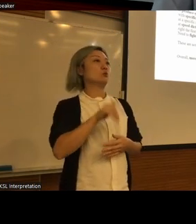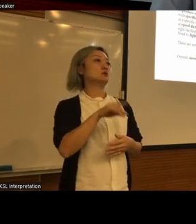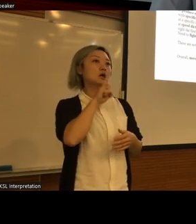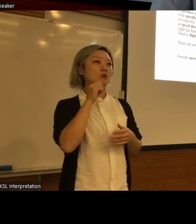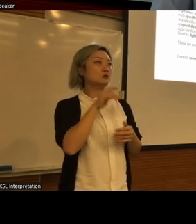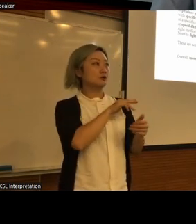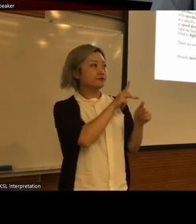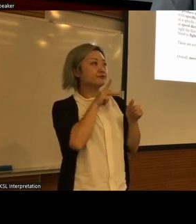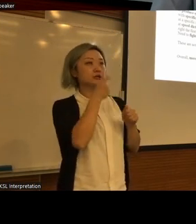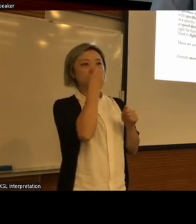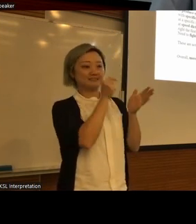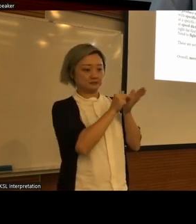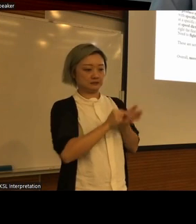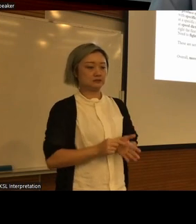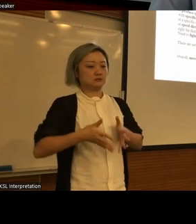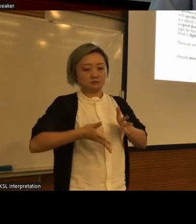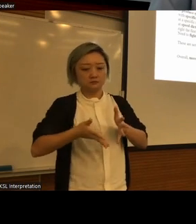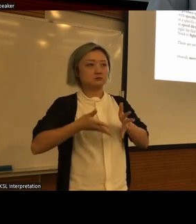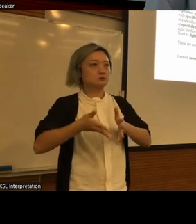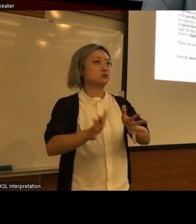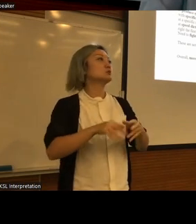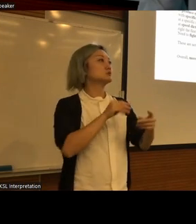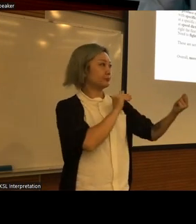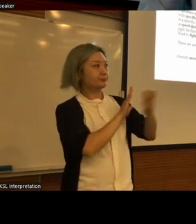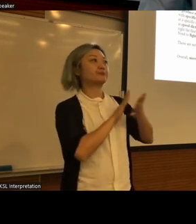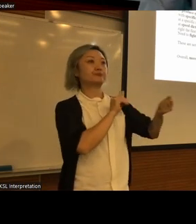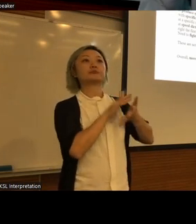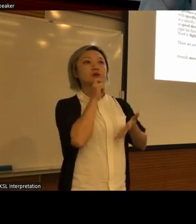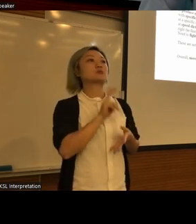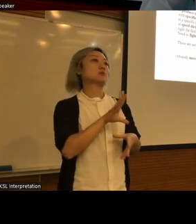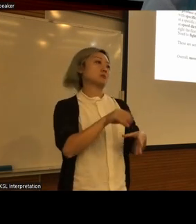in English. So there is interference.